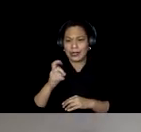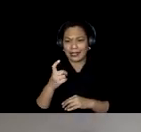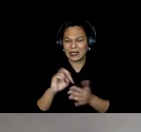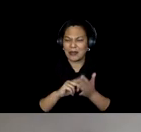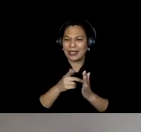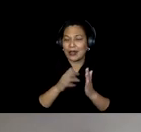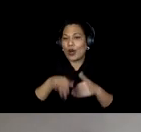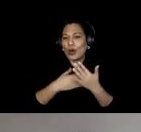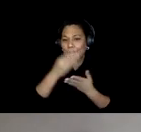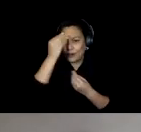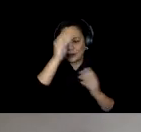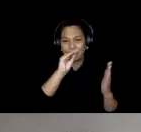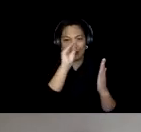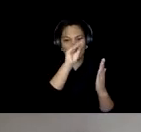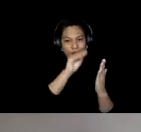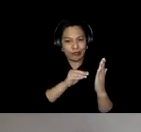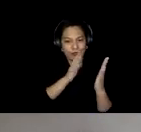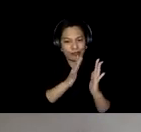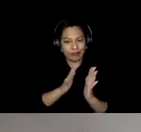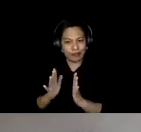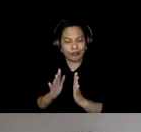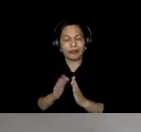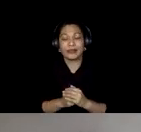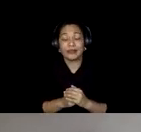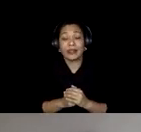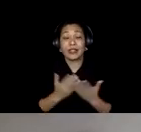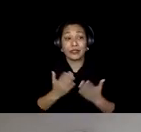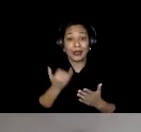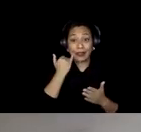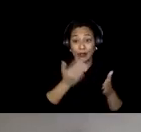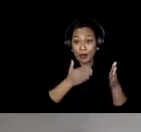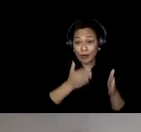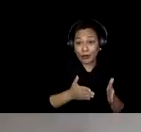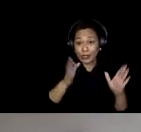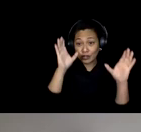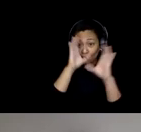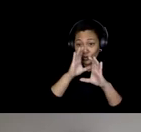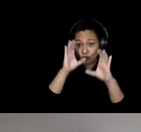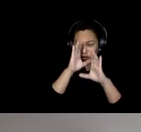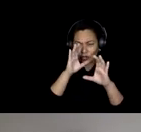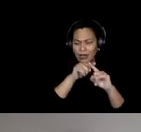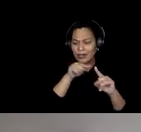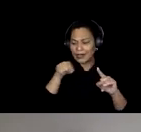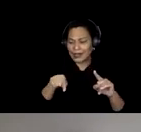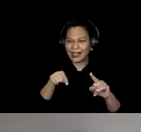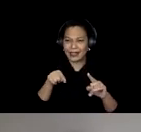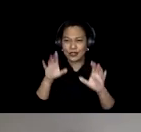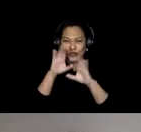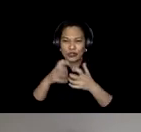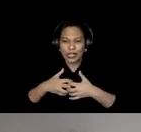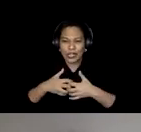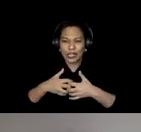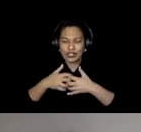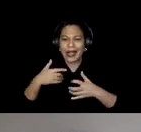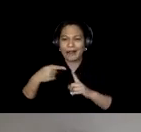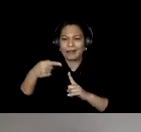information. And then when somebody searches something, the search engines use an algorithm based on what the person